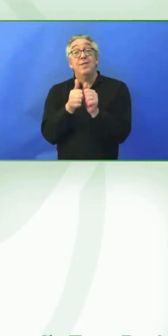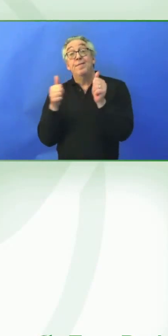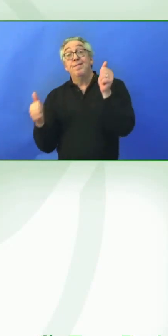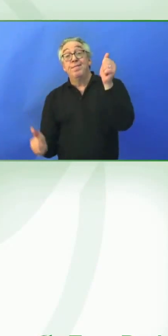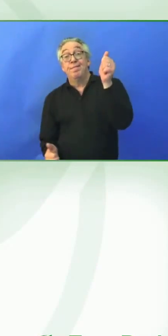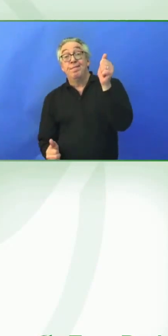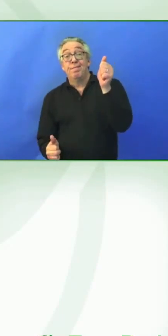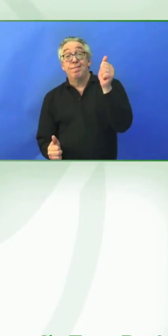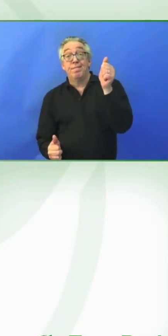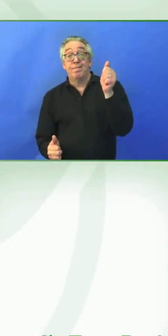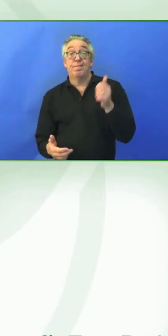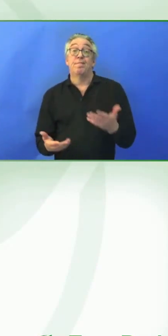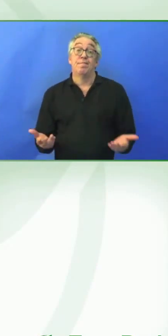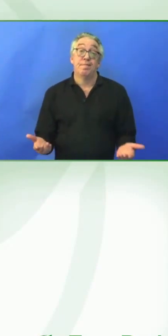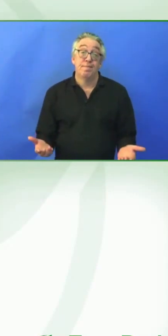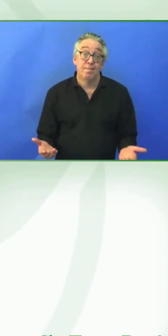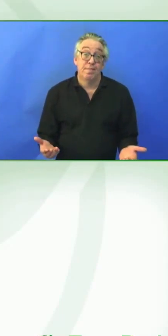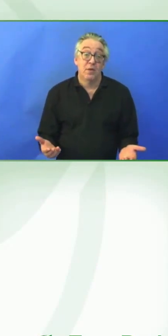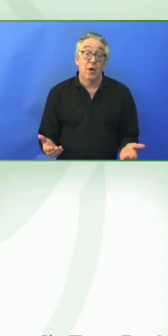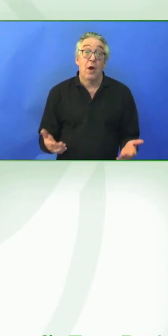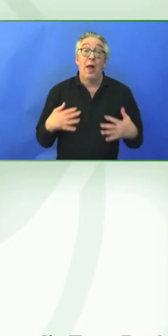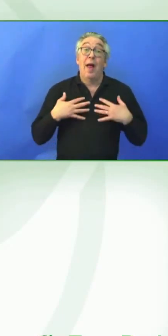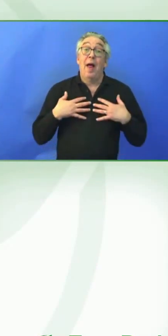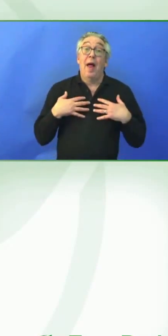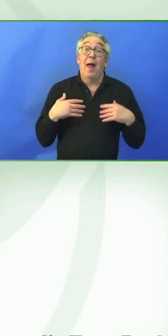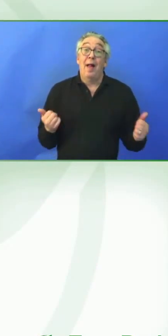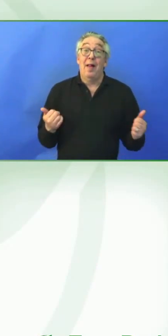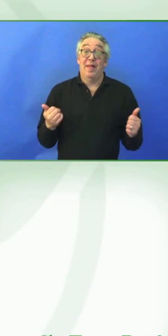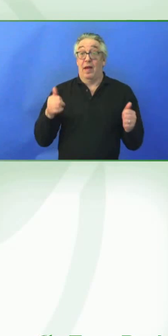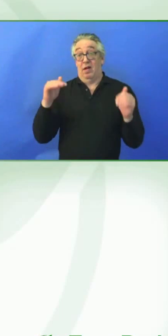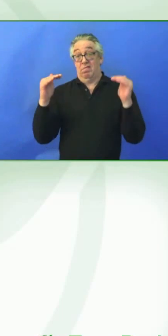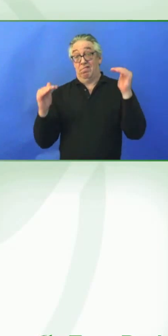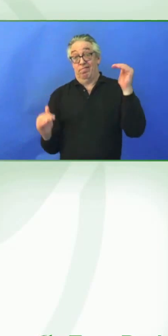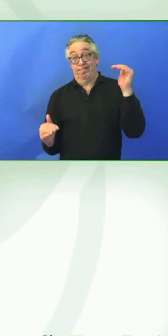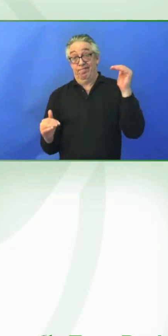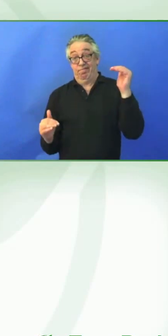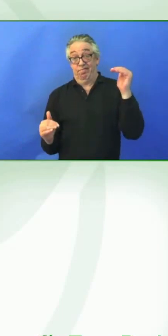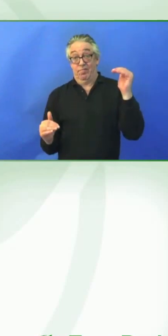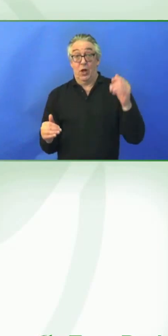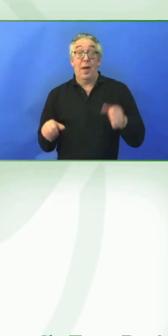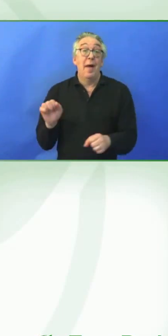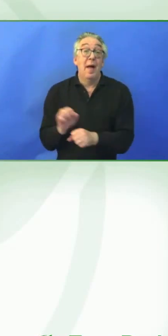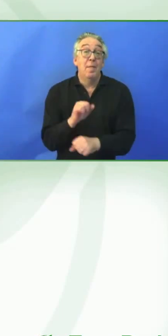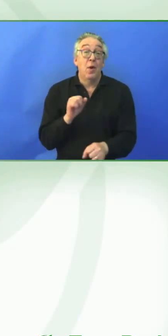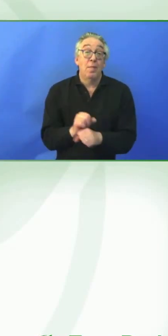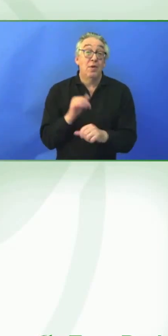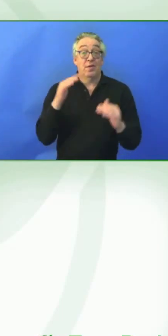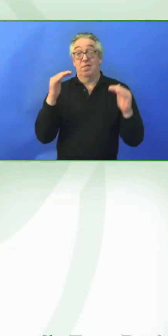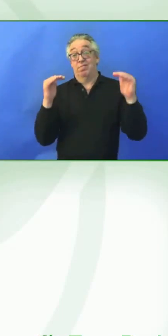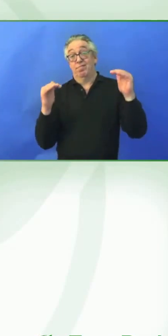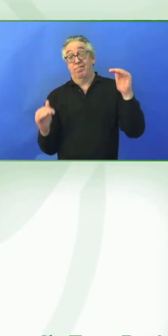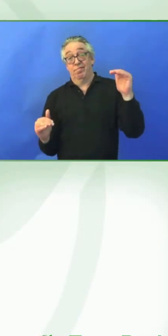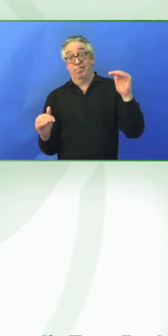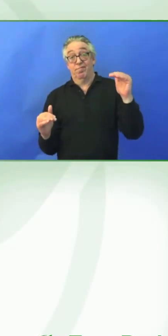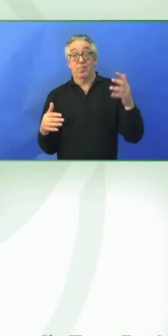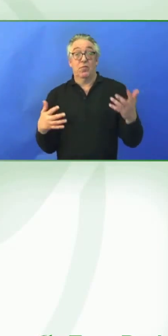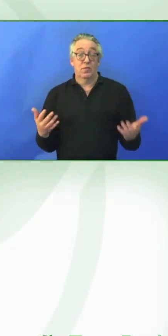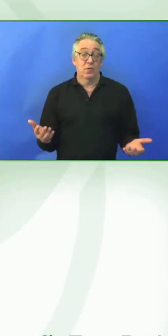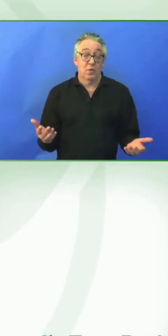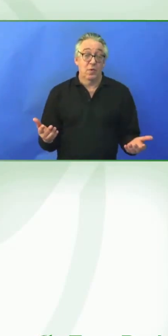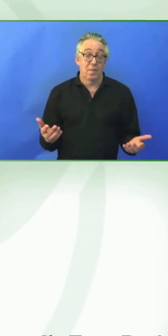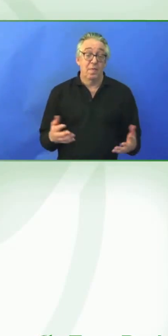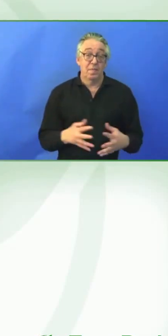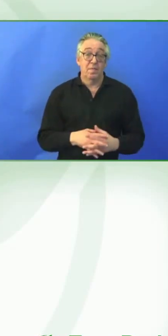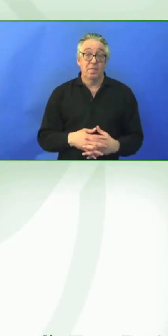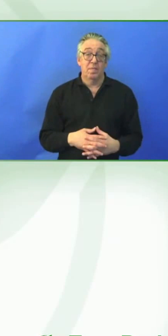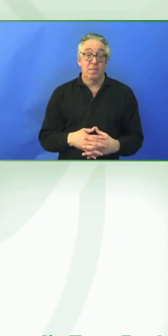health, and employment. I think when we start to look at this gap, it's a $2 trillion